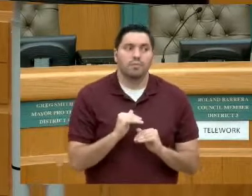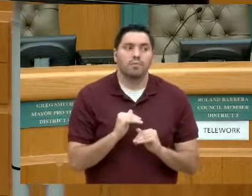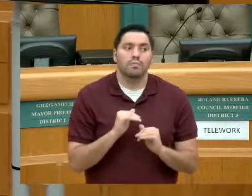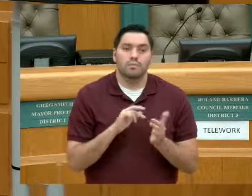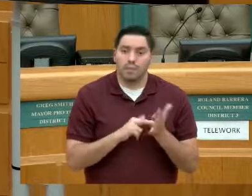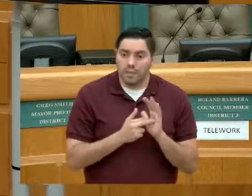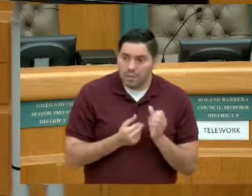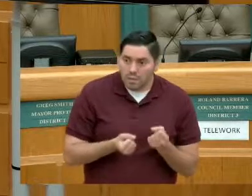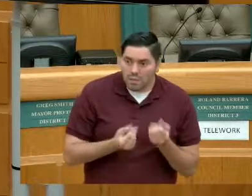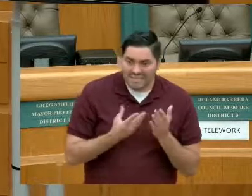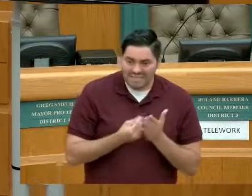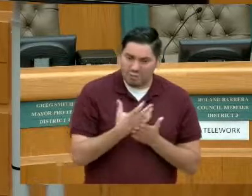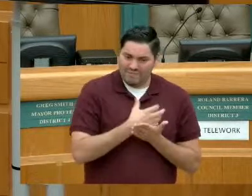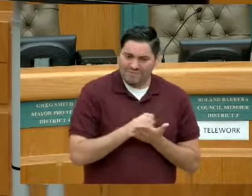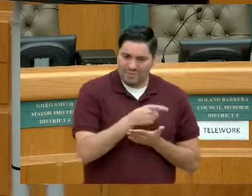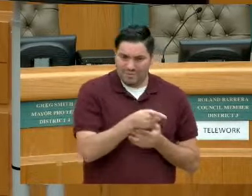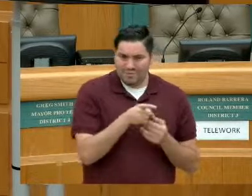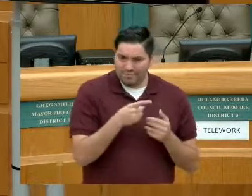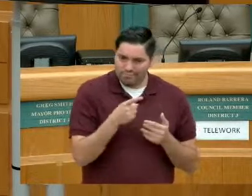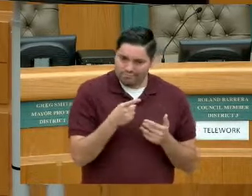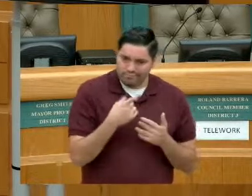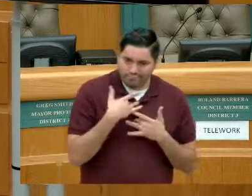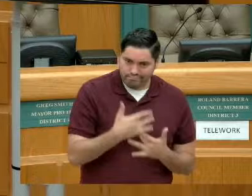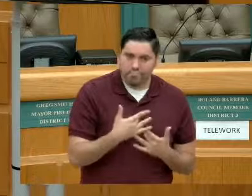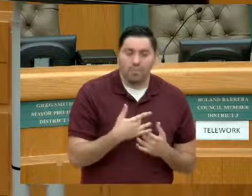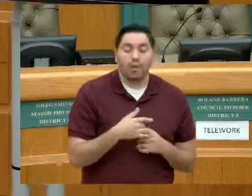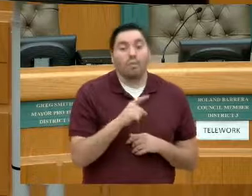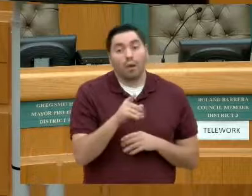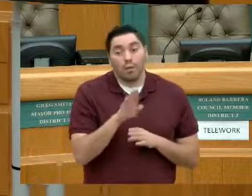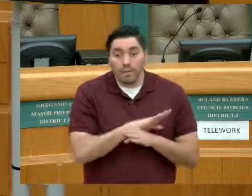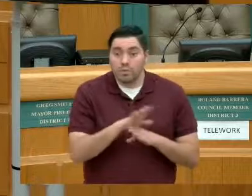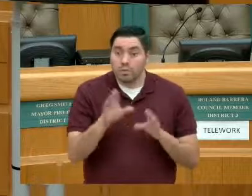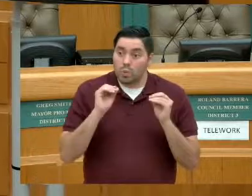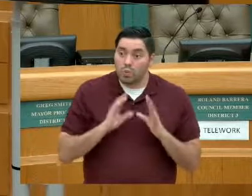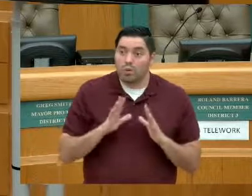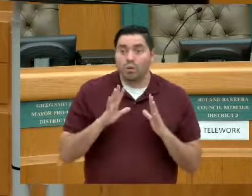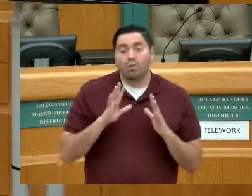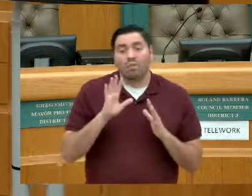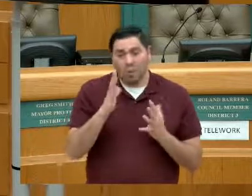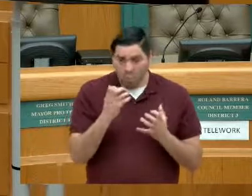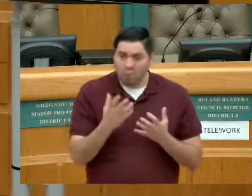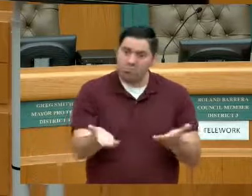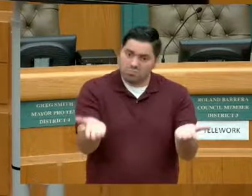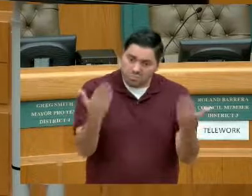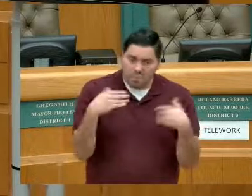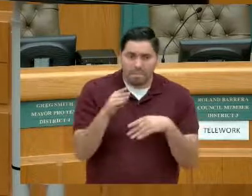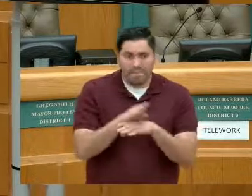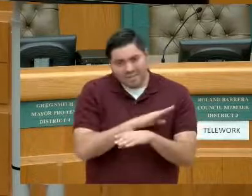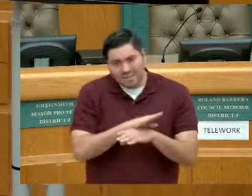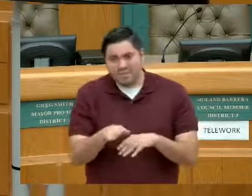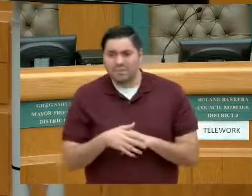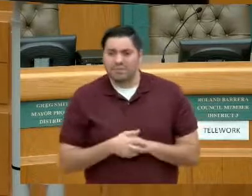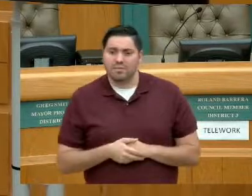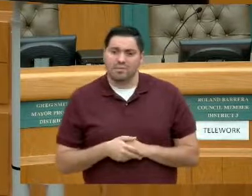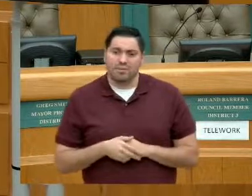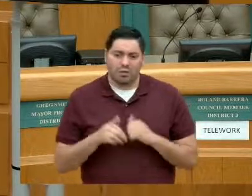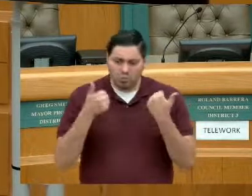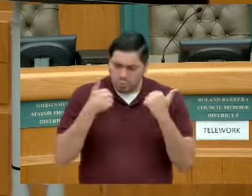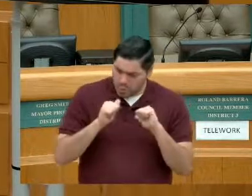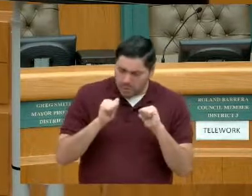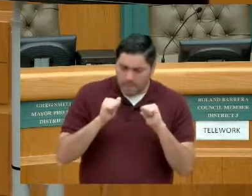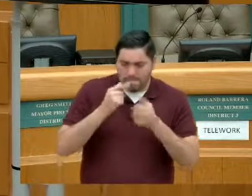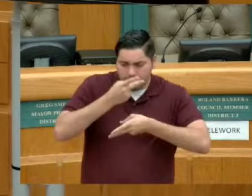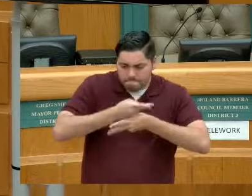at reduced capacities and the ability to generate as much revenue as they can. These business owners and their employees want you to come